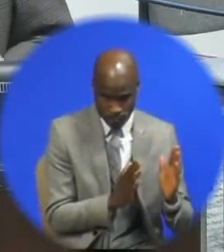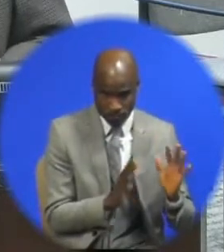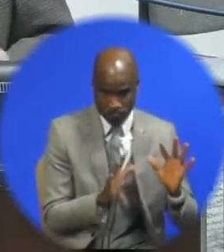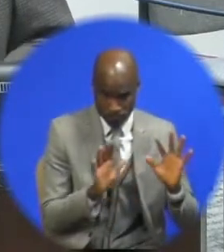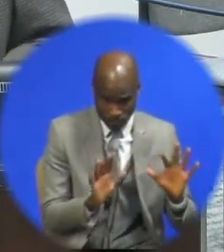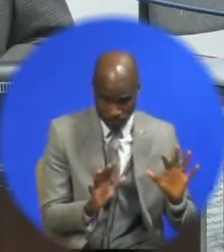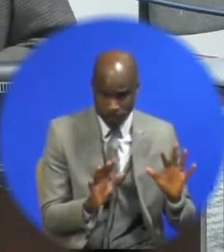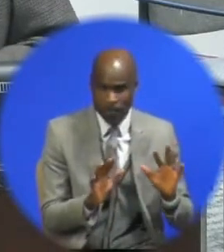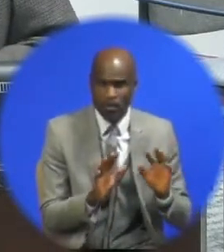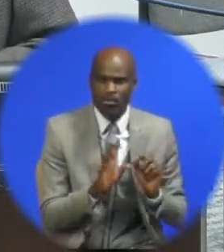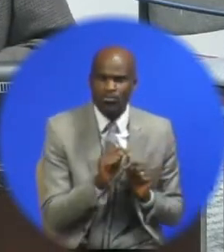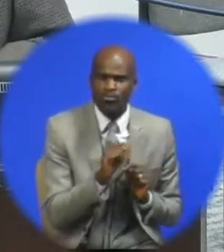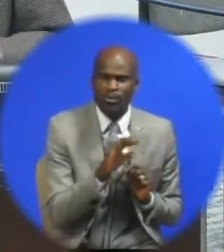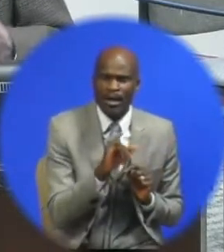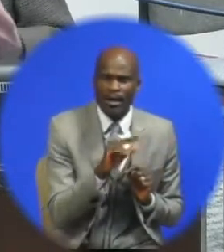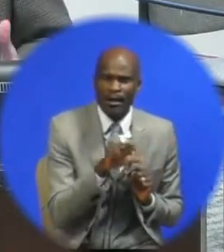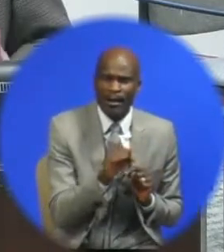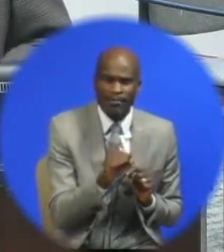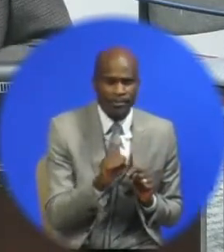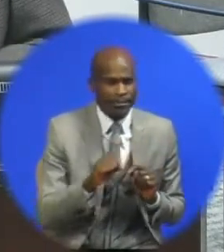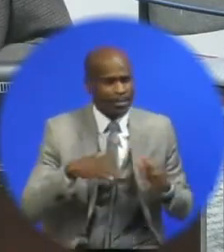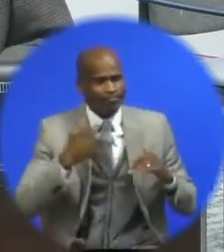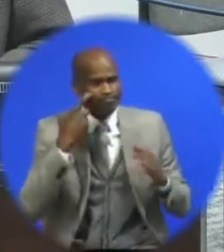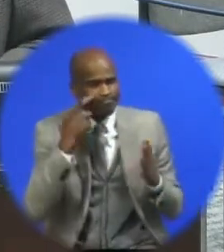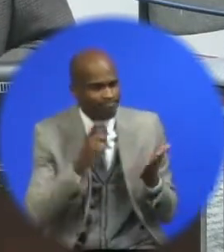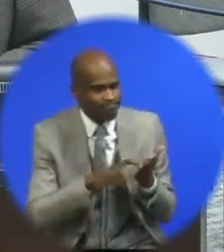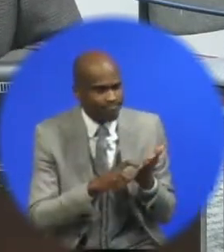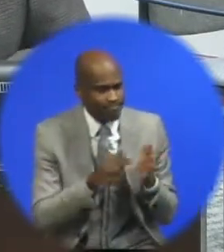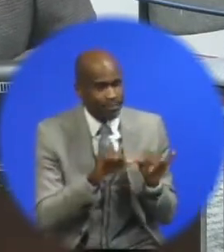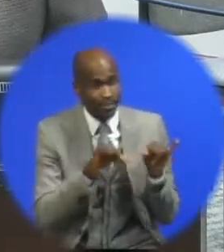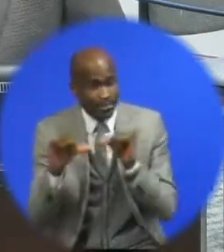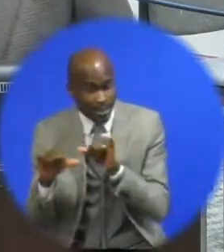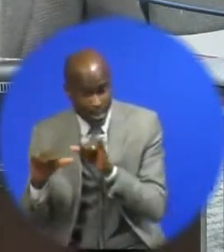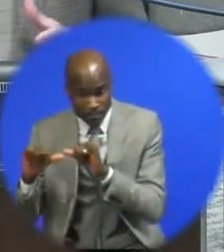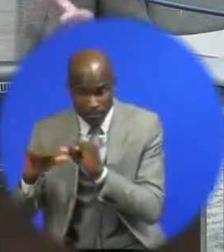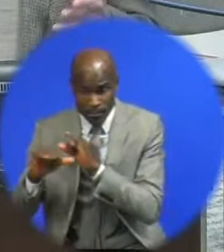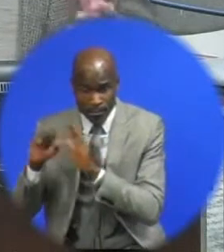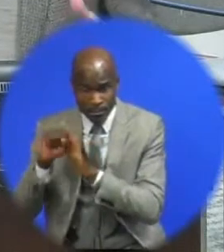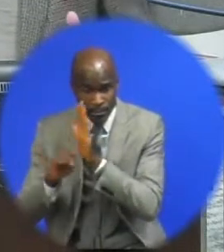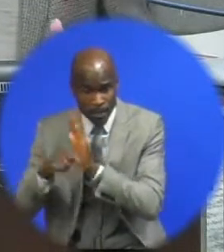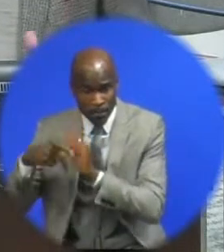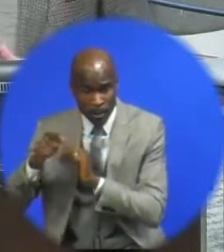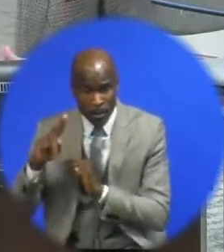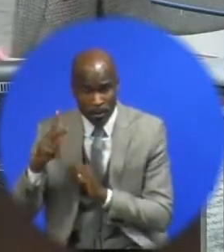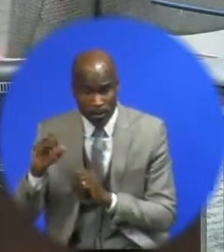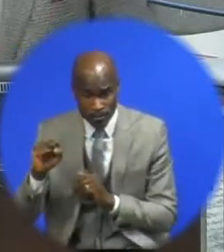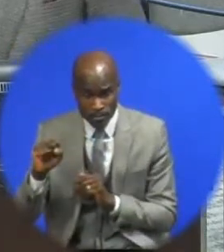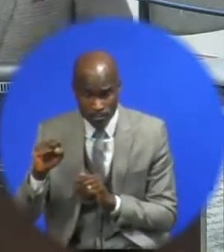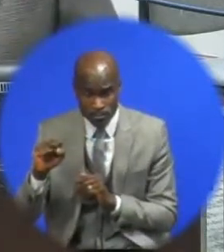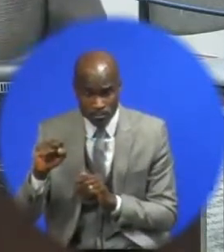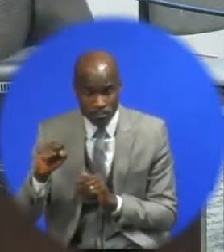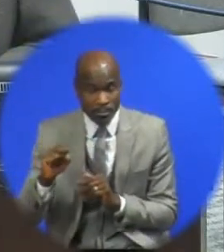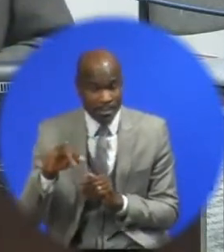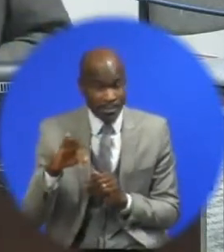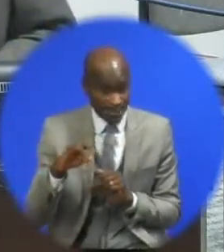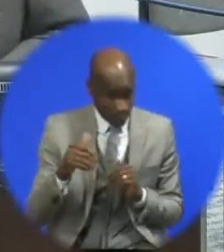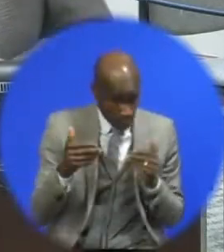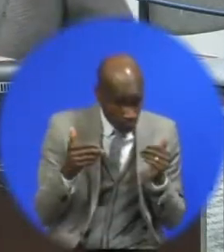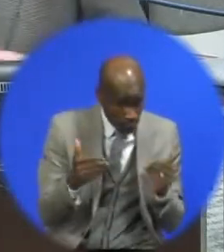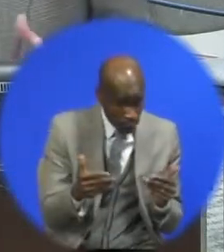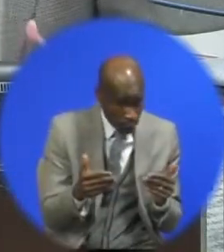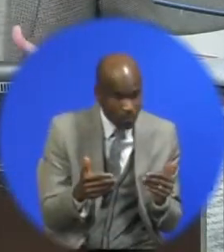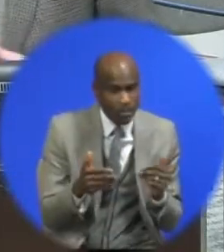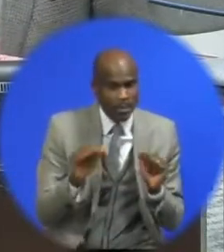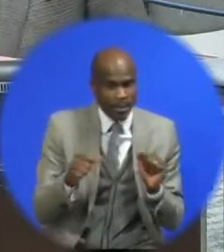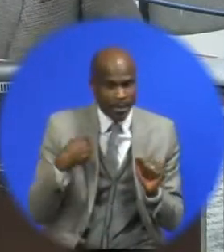like it needs to be. This would provide an assistant director just for trails, and also it would